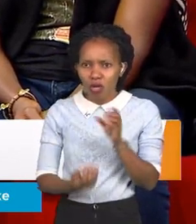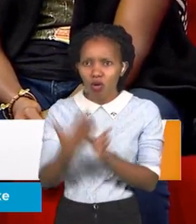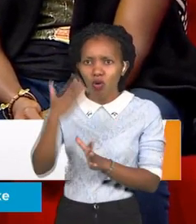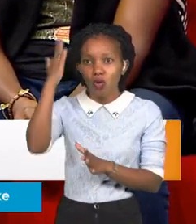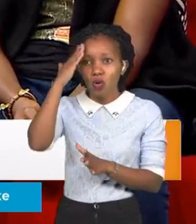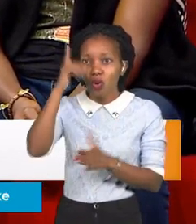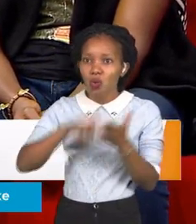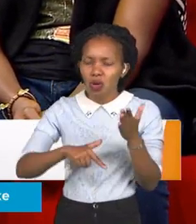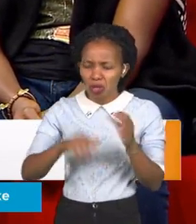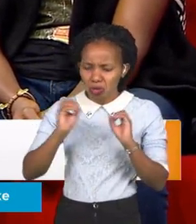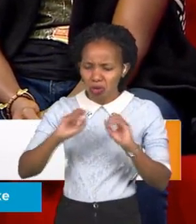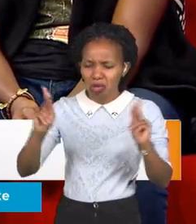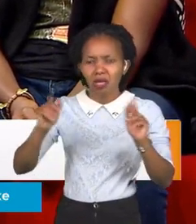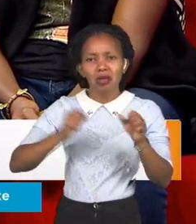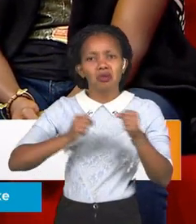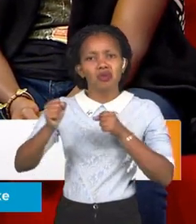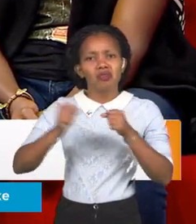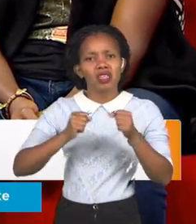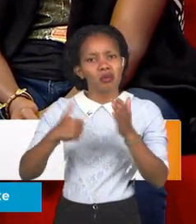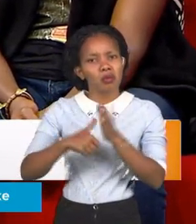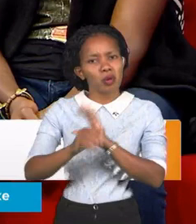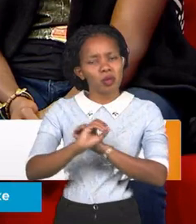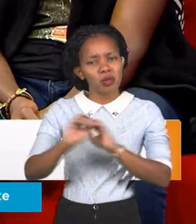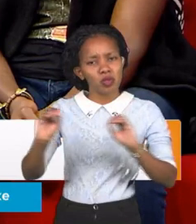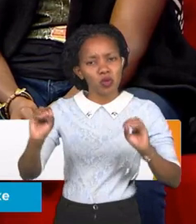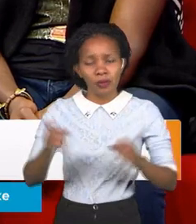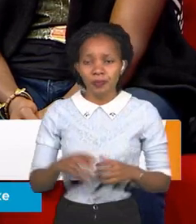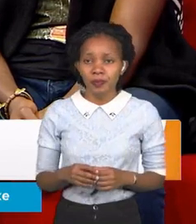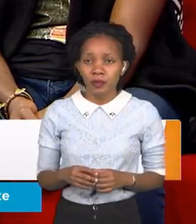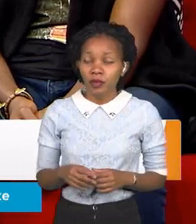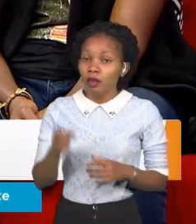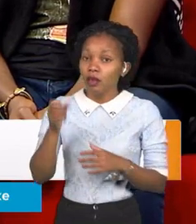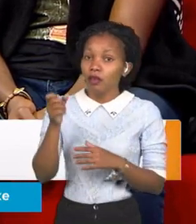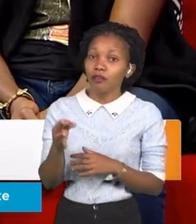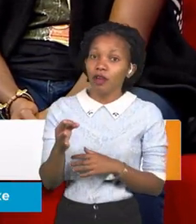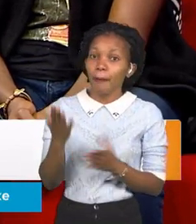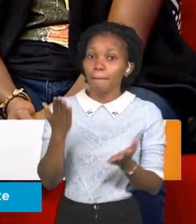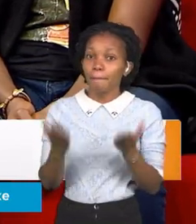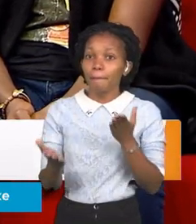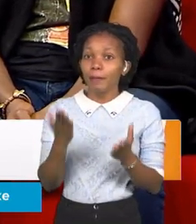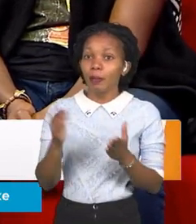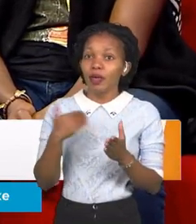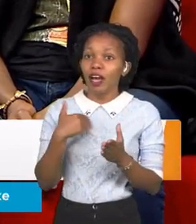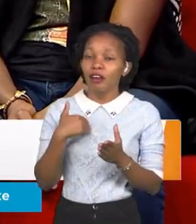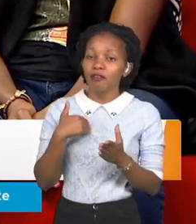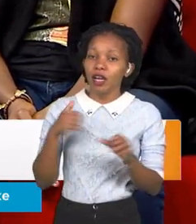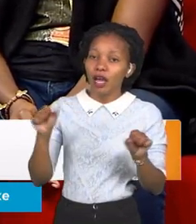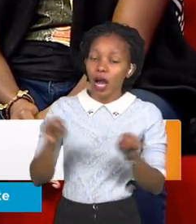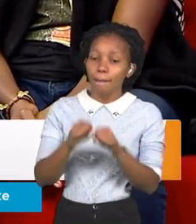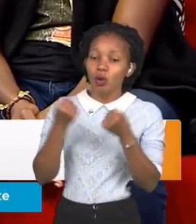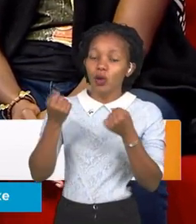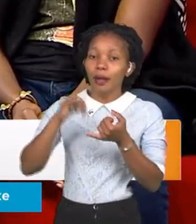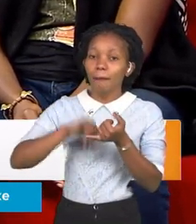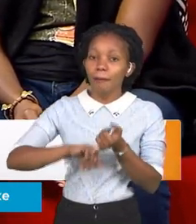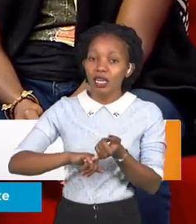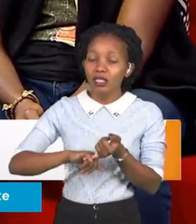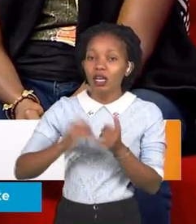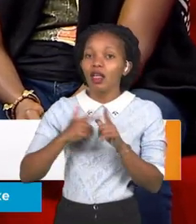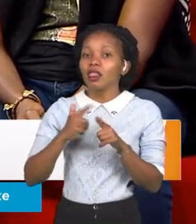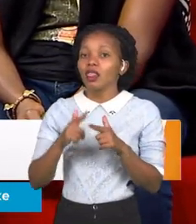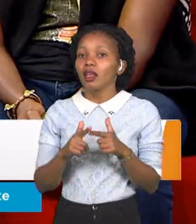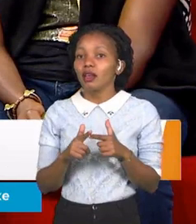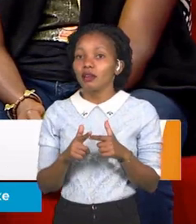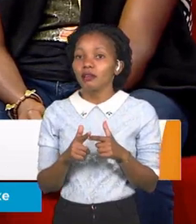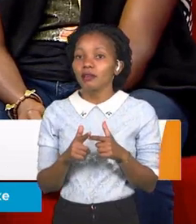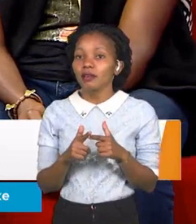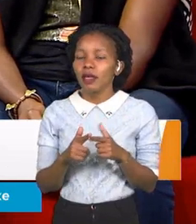is okay to fight. Yeah, yeah. And if, let's say, this is a product of a broken marriage, you'd find that